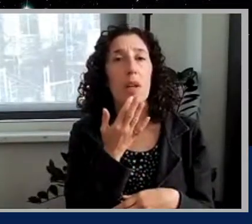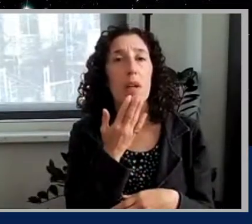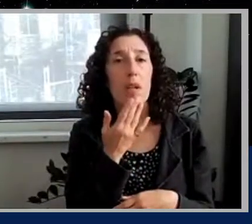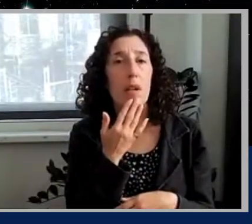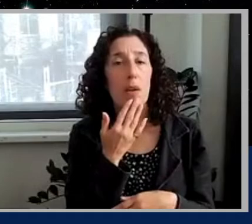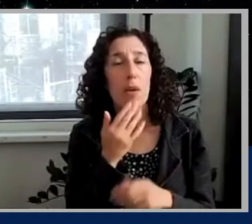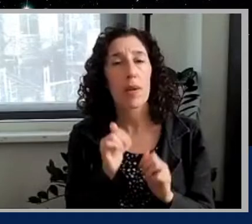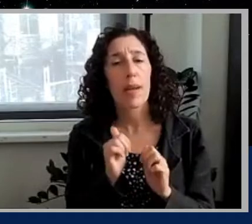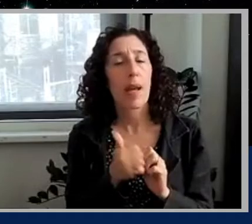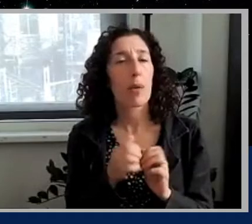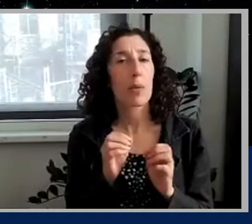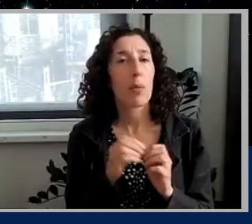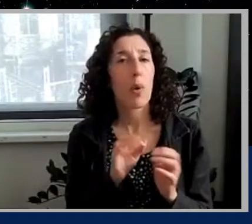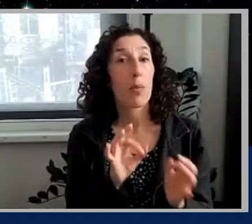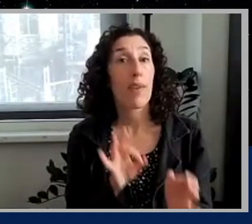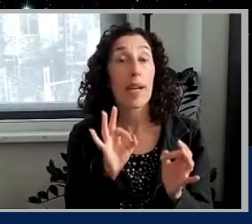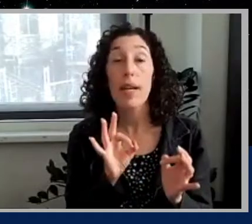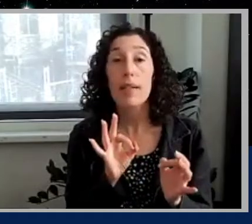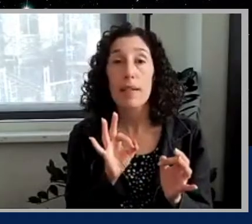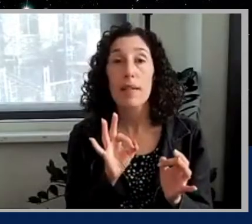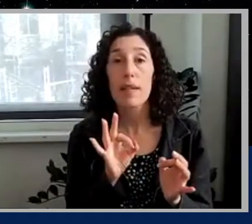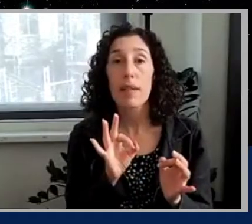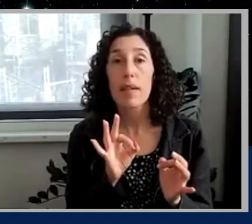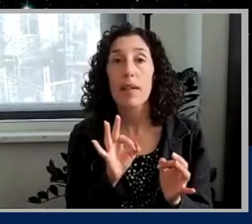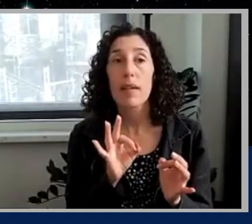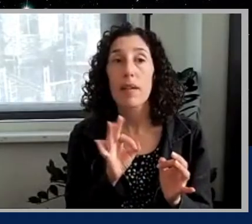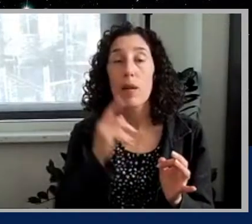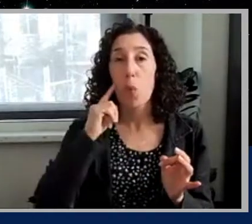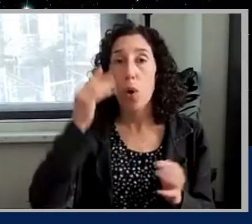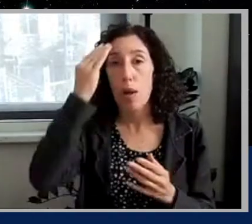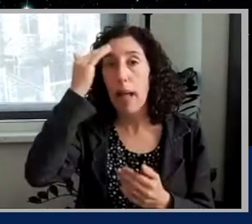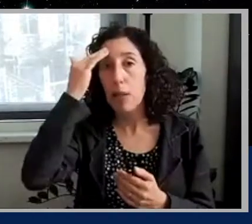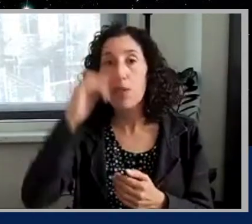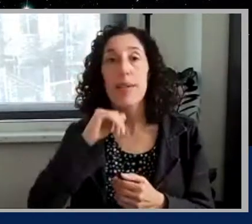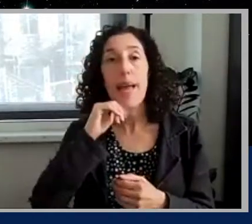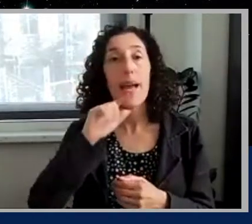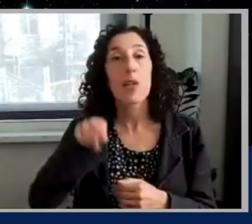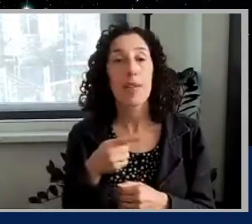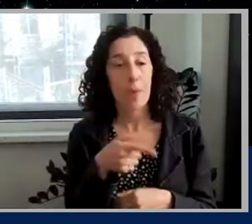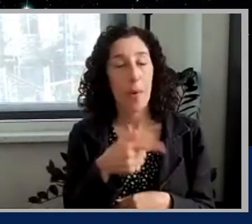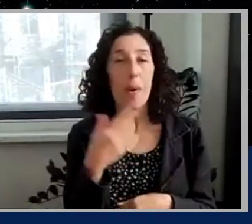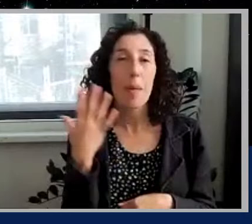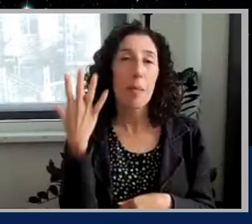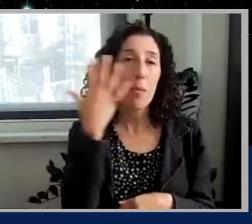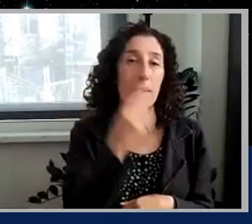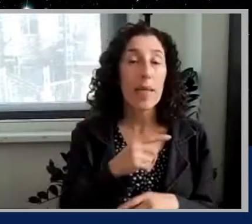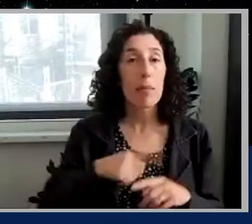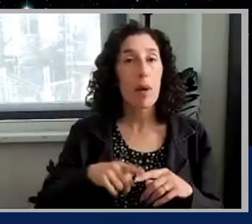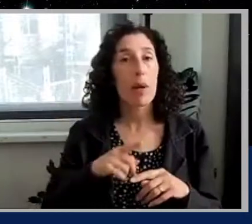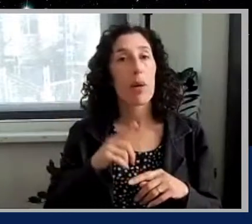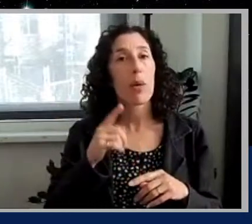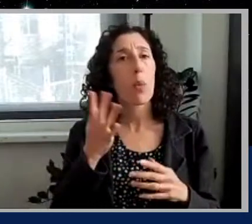pretty things, but then they're grasping onto one and trying to apply that scale or that